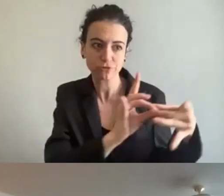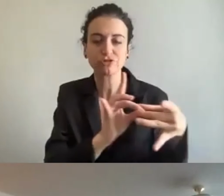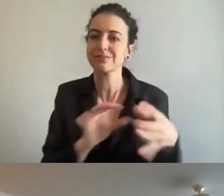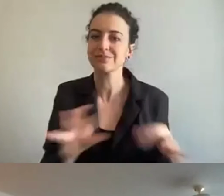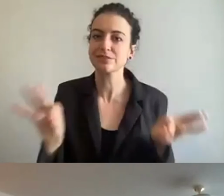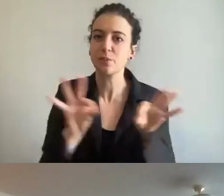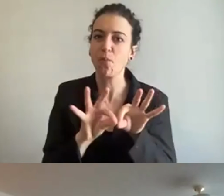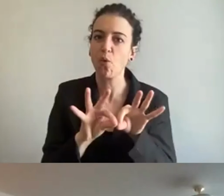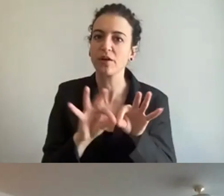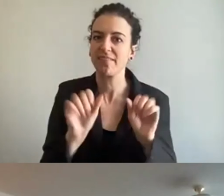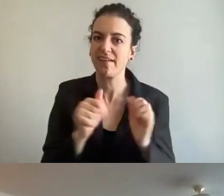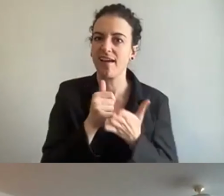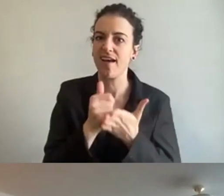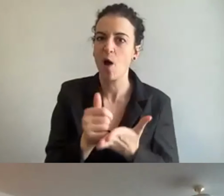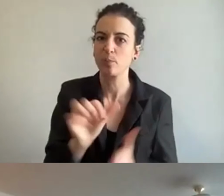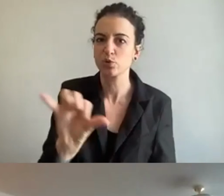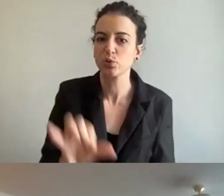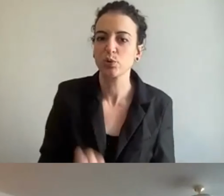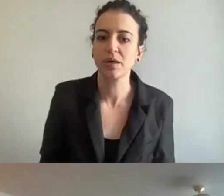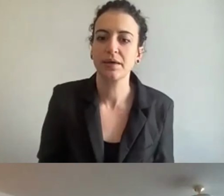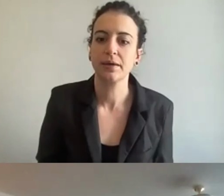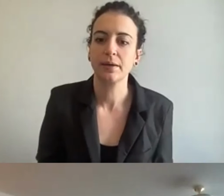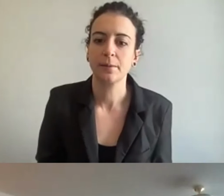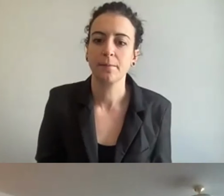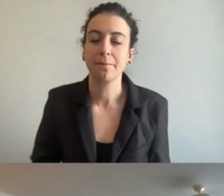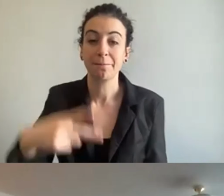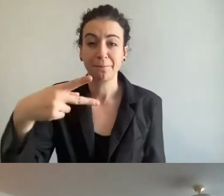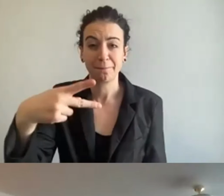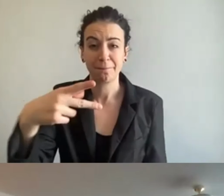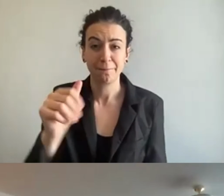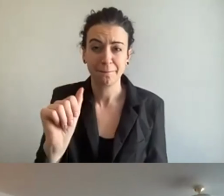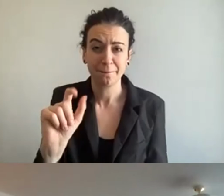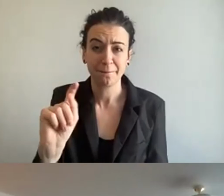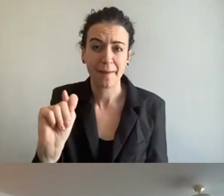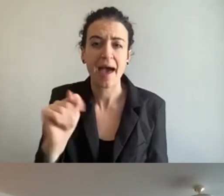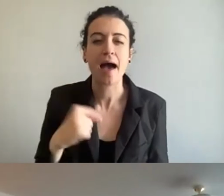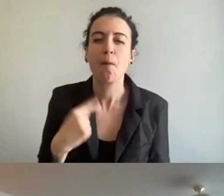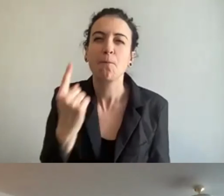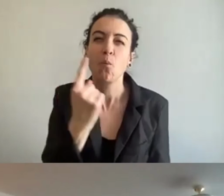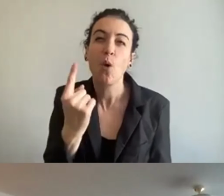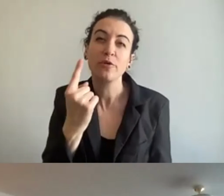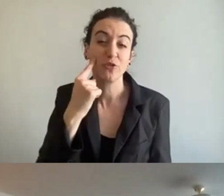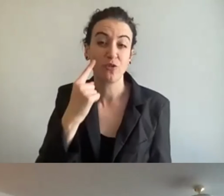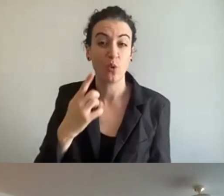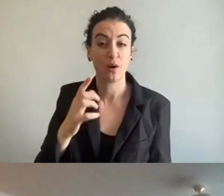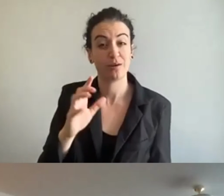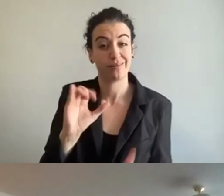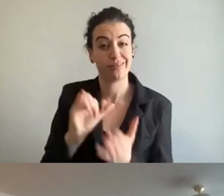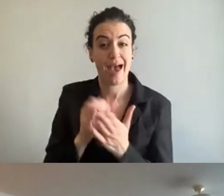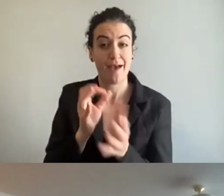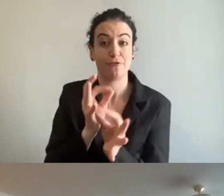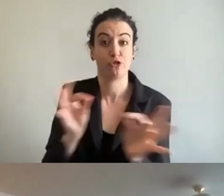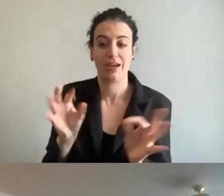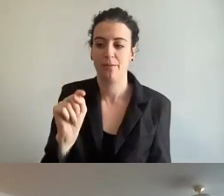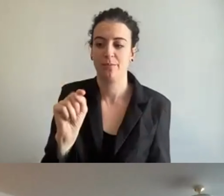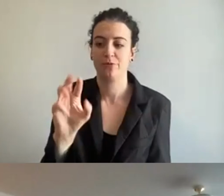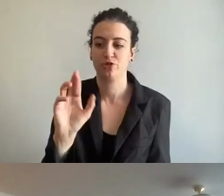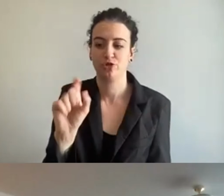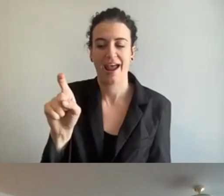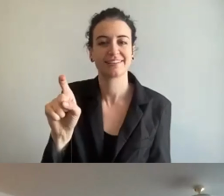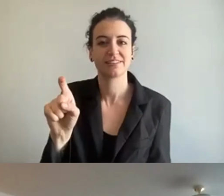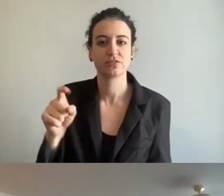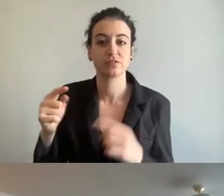Yeah. So I'm like, is there a grant maybe that I could else maybe go through other than a waiver to get some